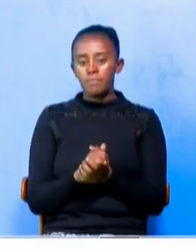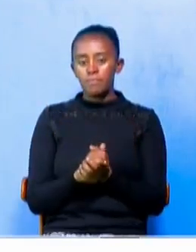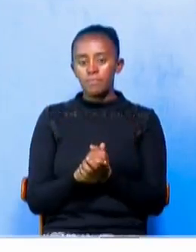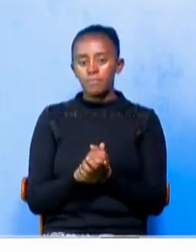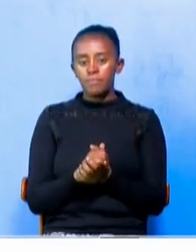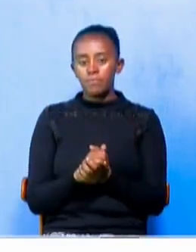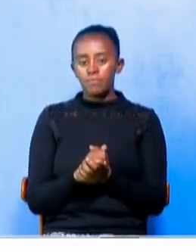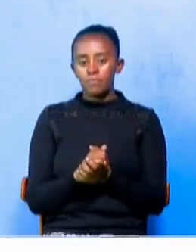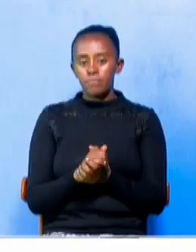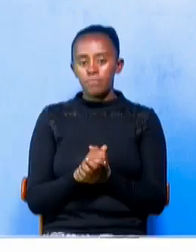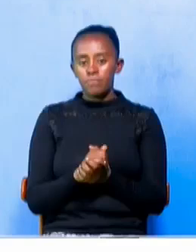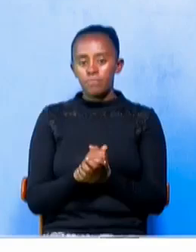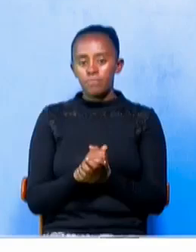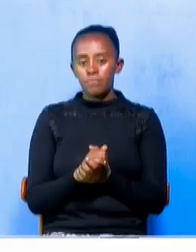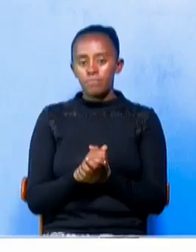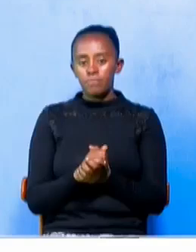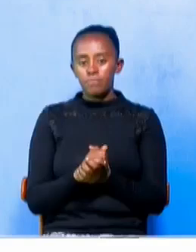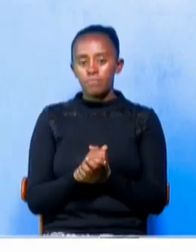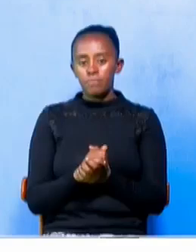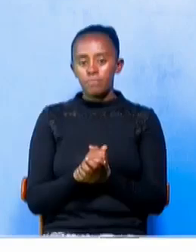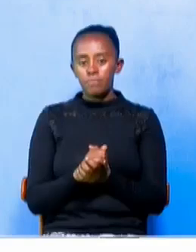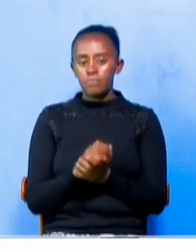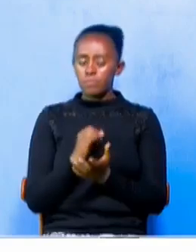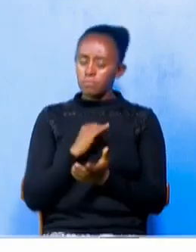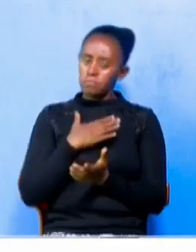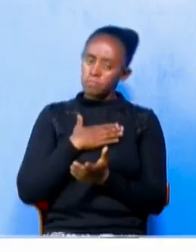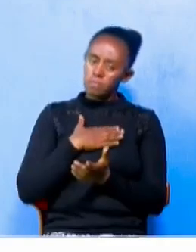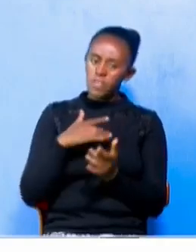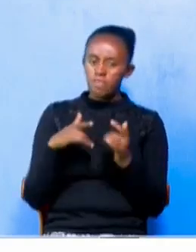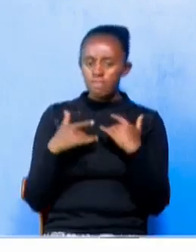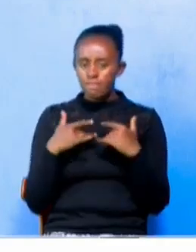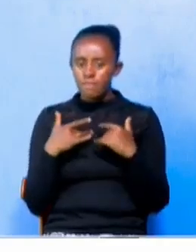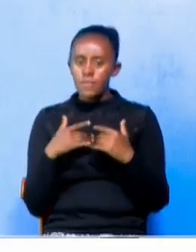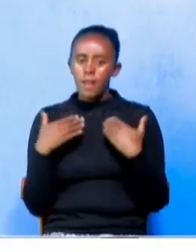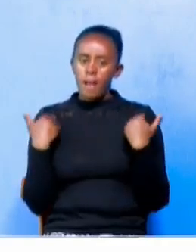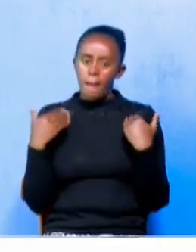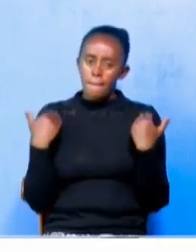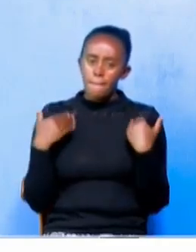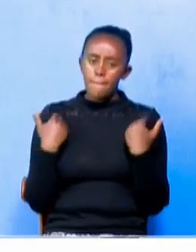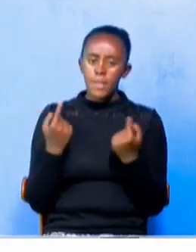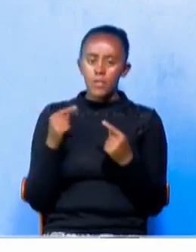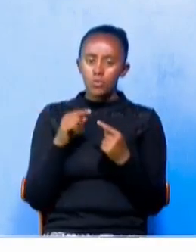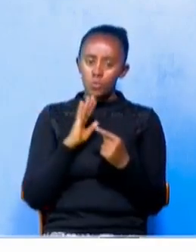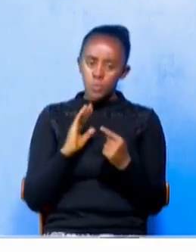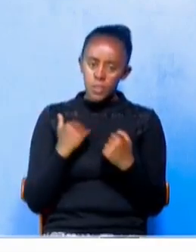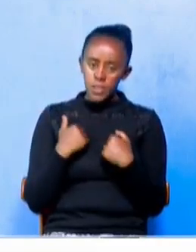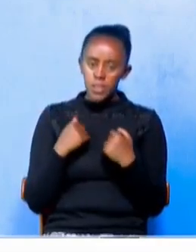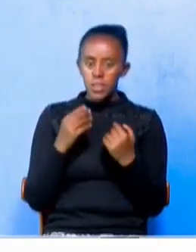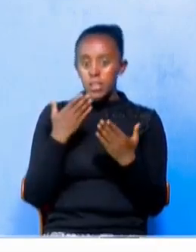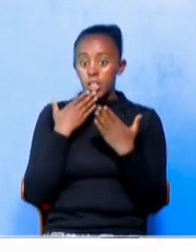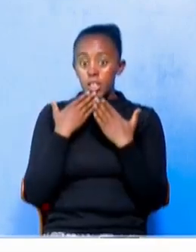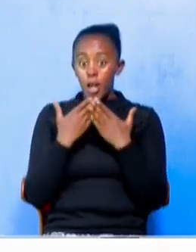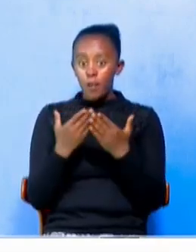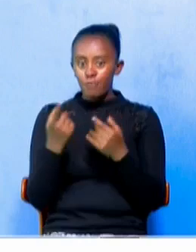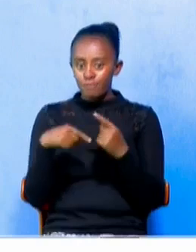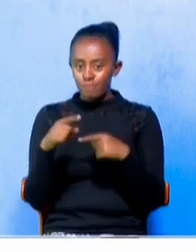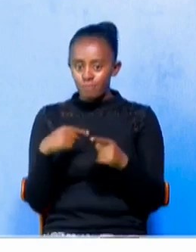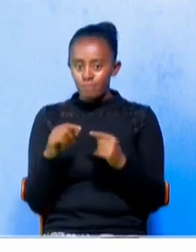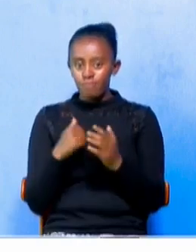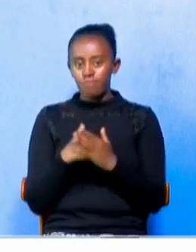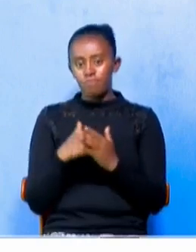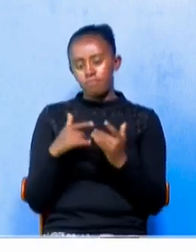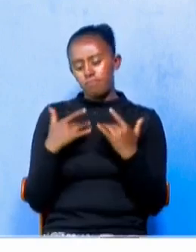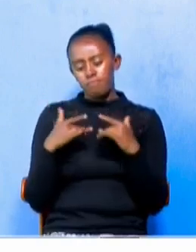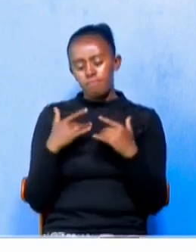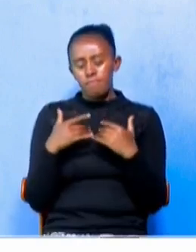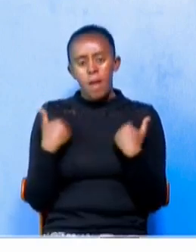You see? I myself feel happy to be here. Thank you coming for the interview. I myself feel happy to be